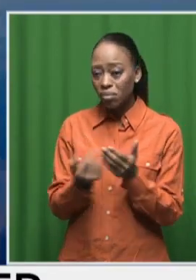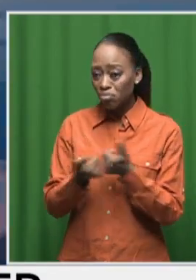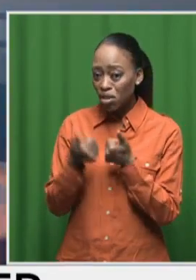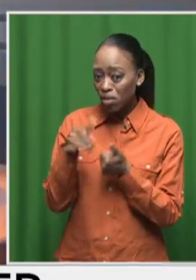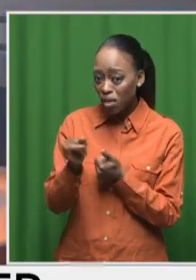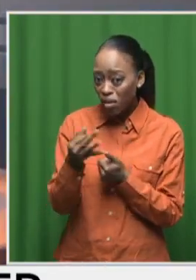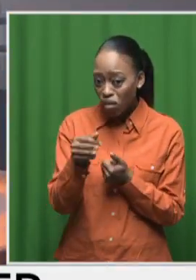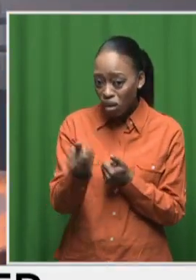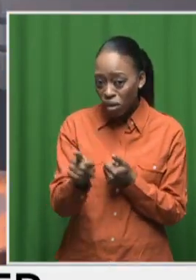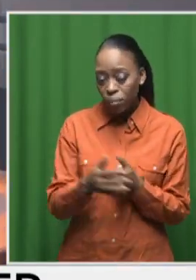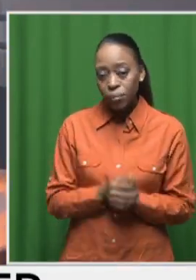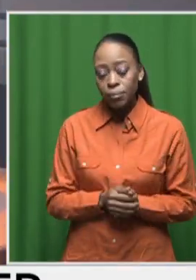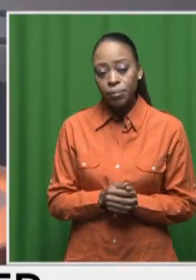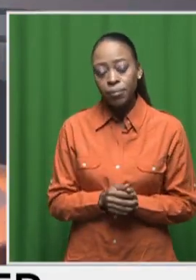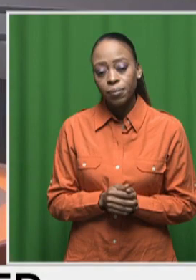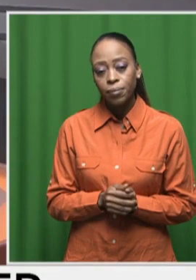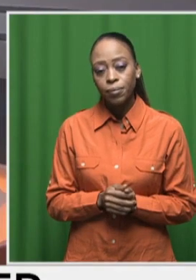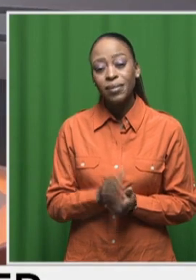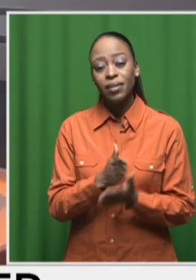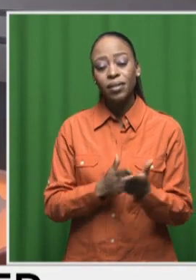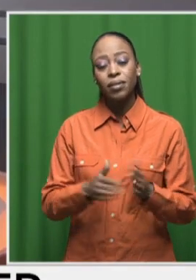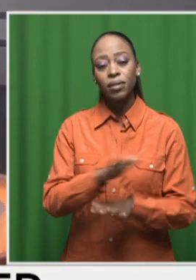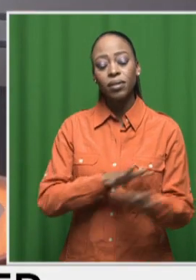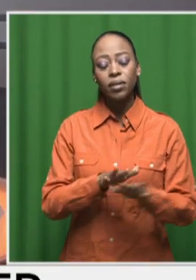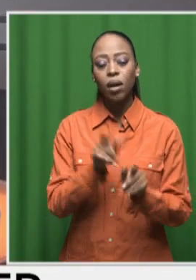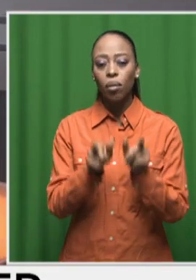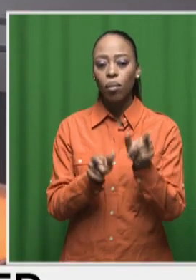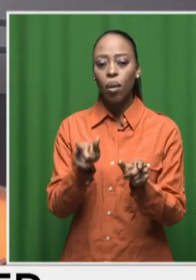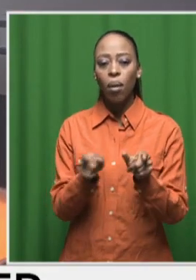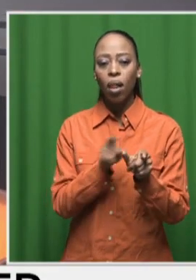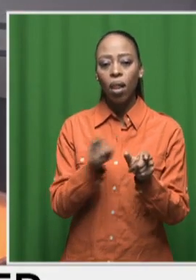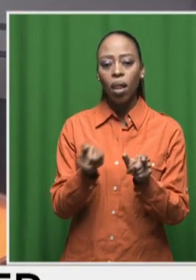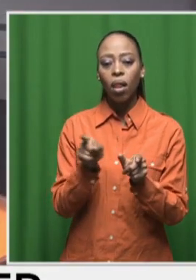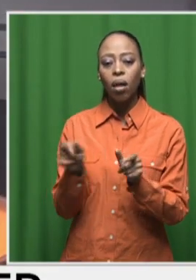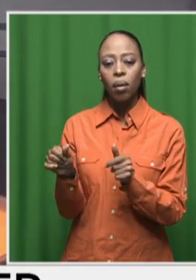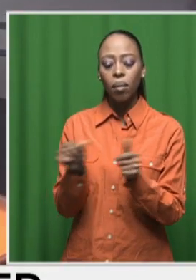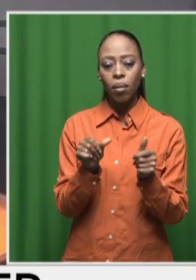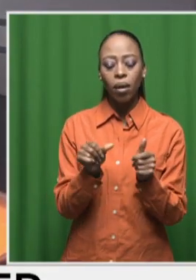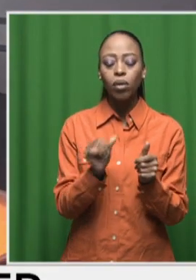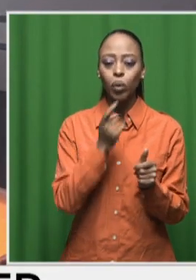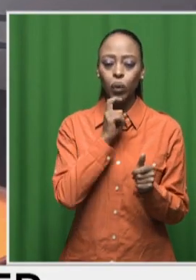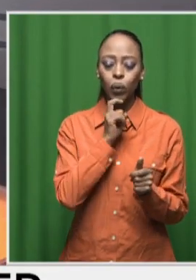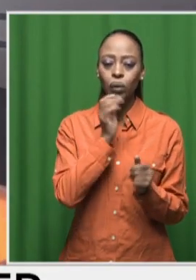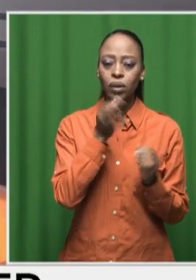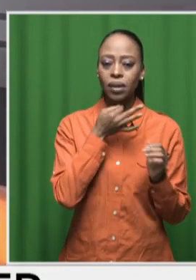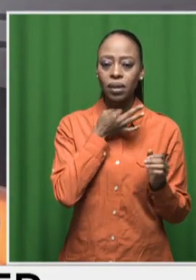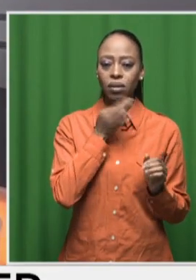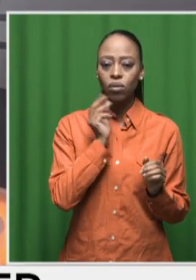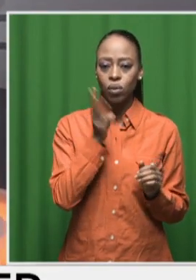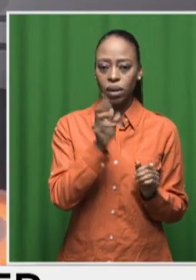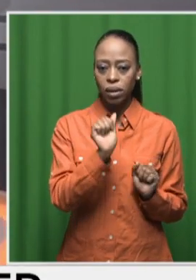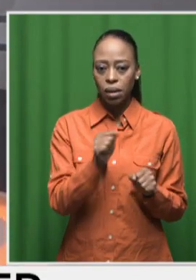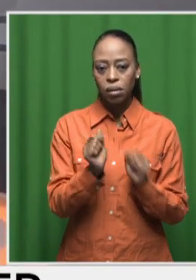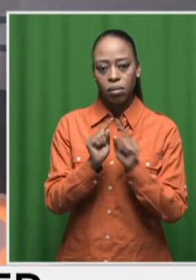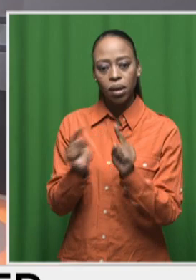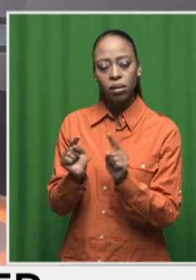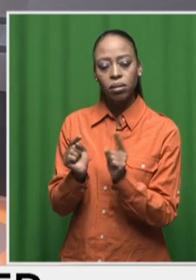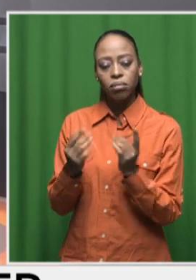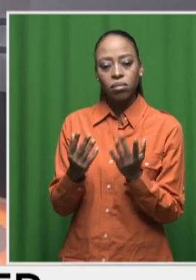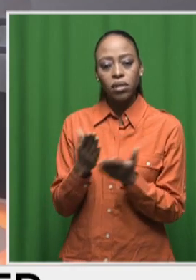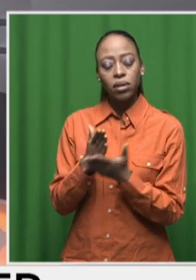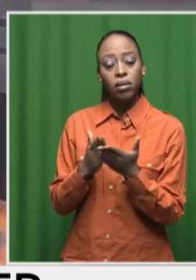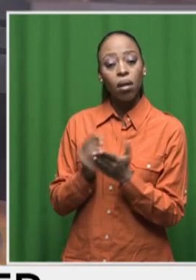for you? We think in some spaces people are going to revert to English, but many